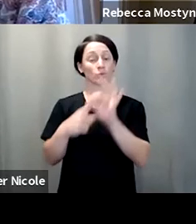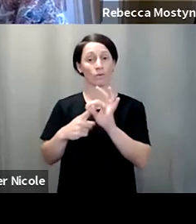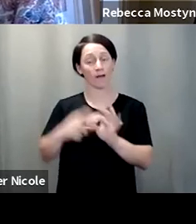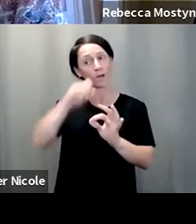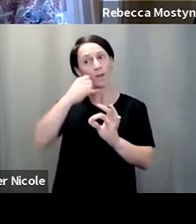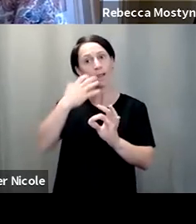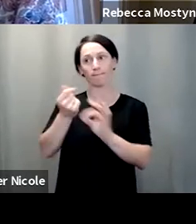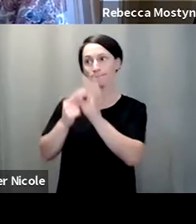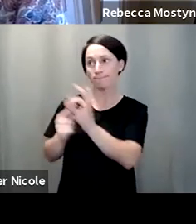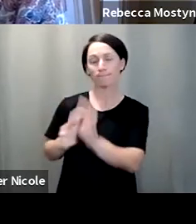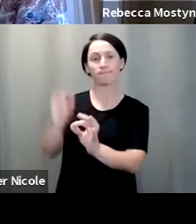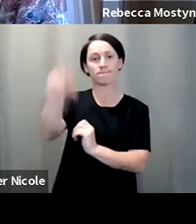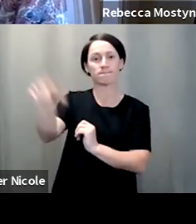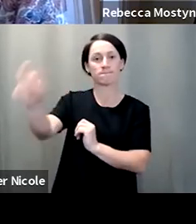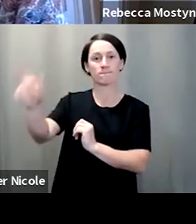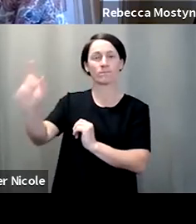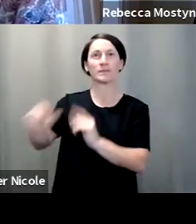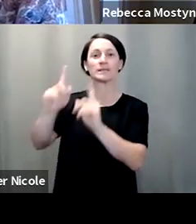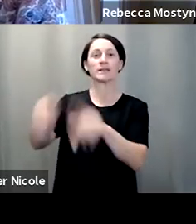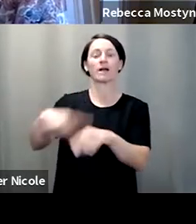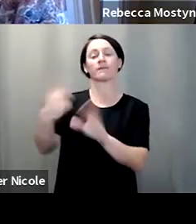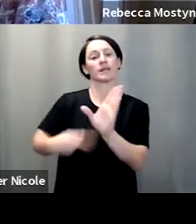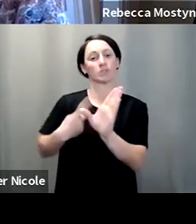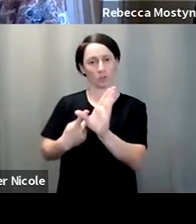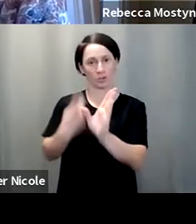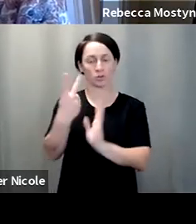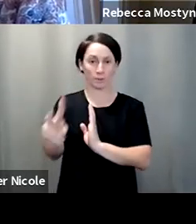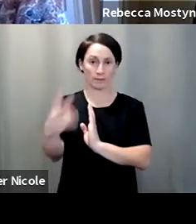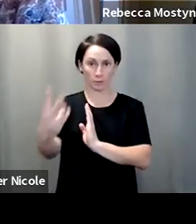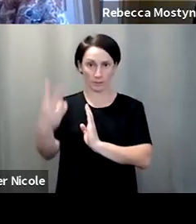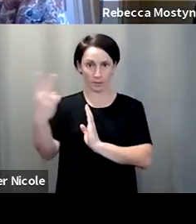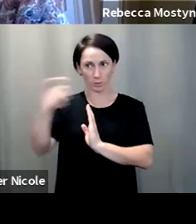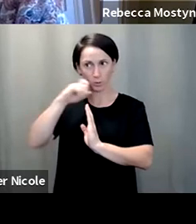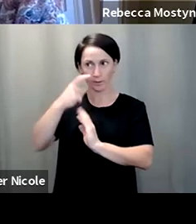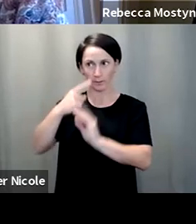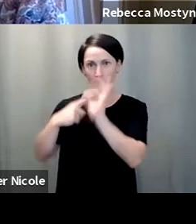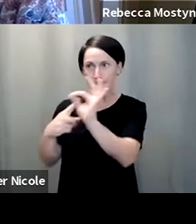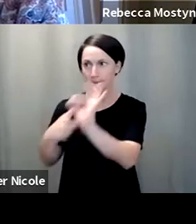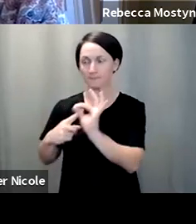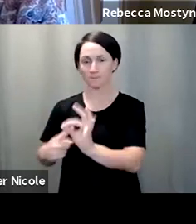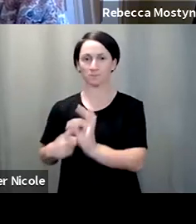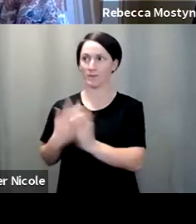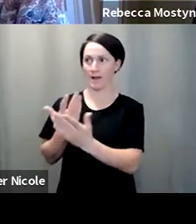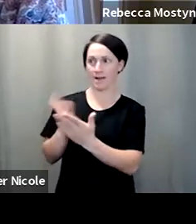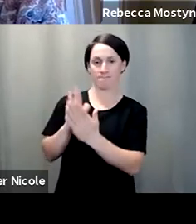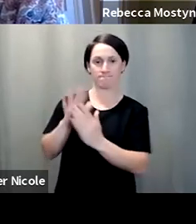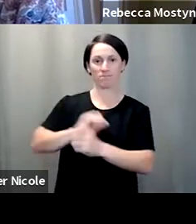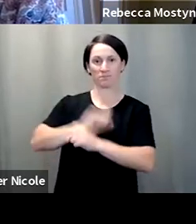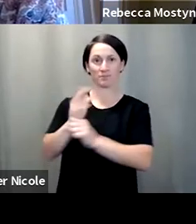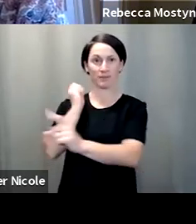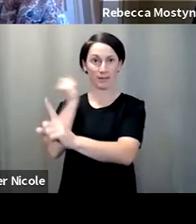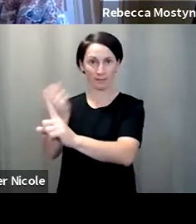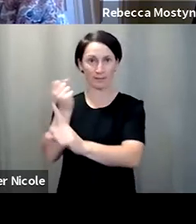field early 2022. So we'll be collecting data about the impacts of the pandemic at that point too.